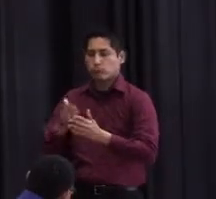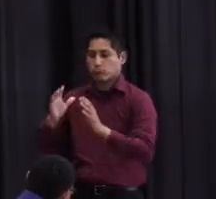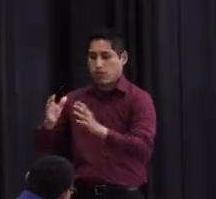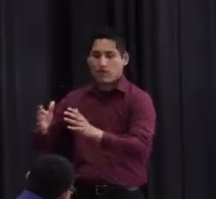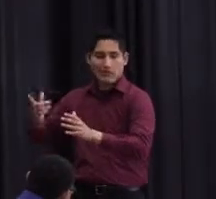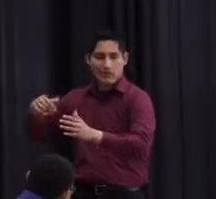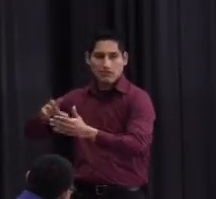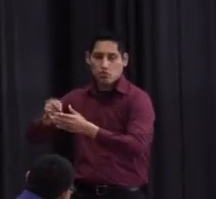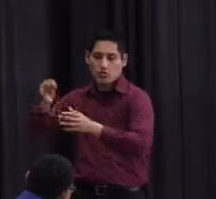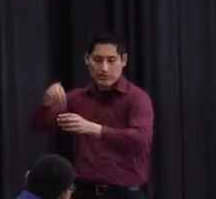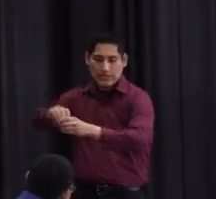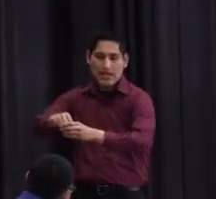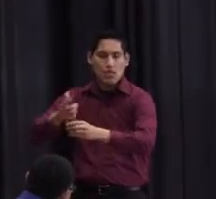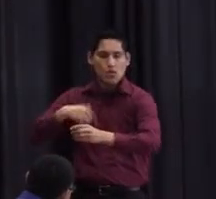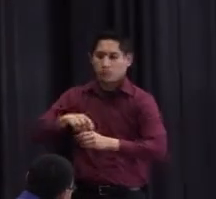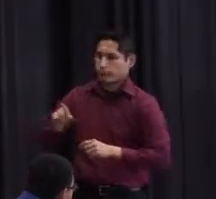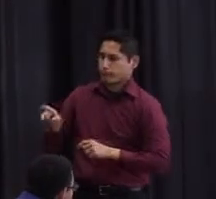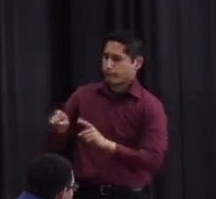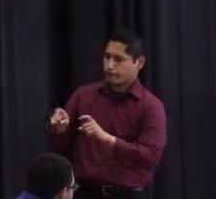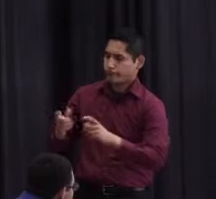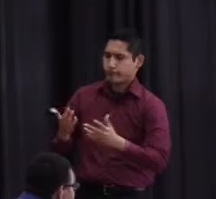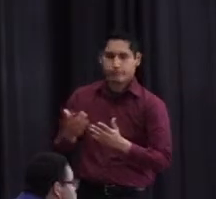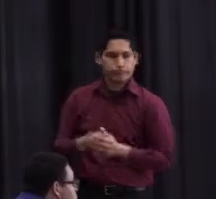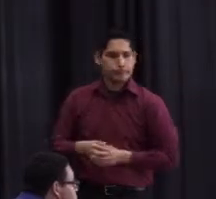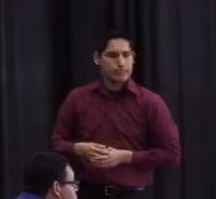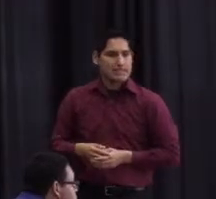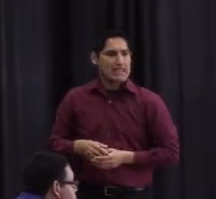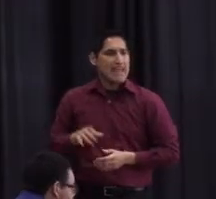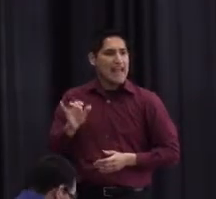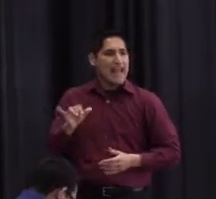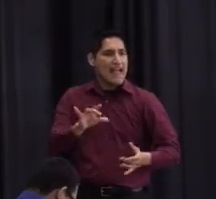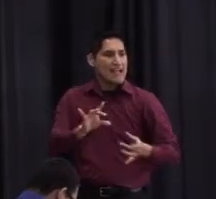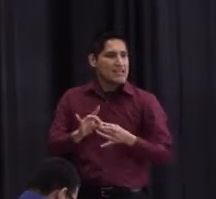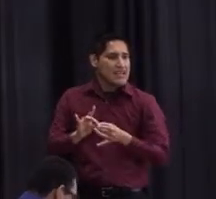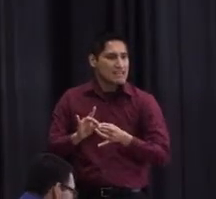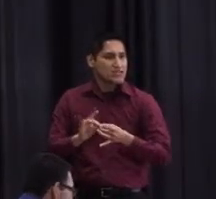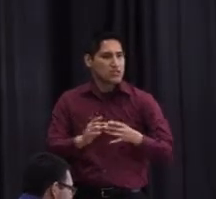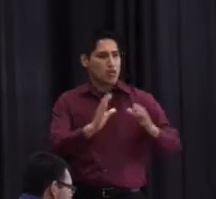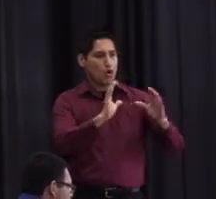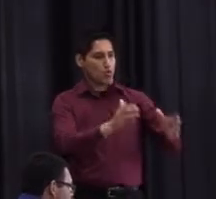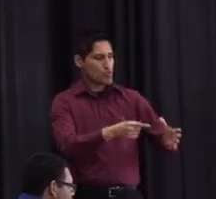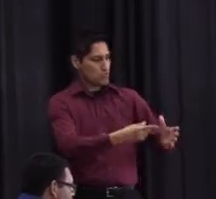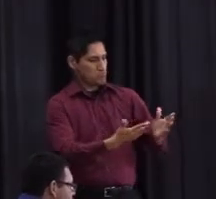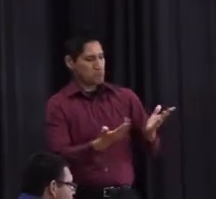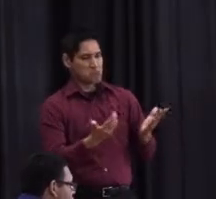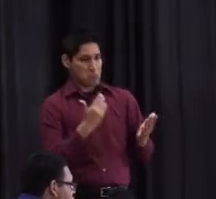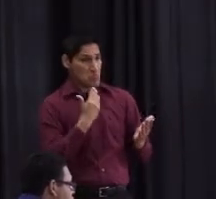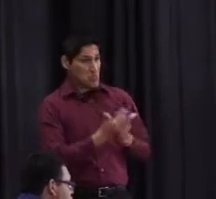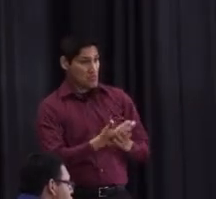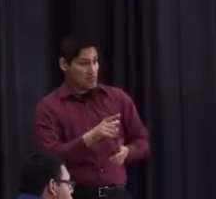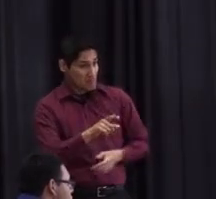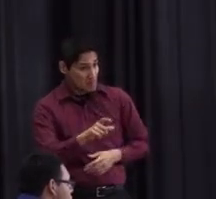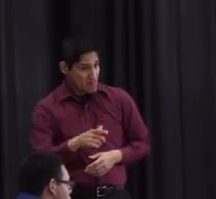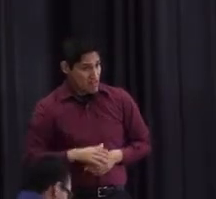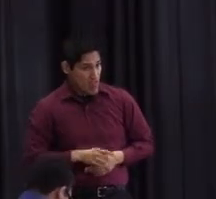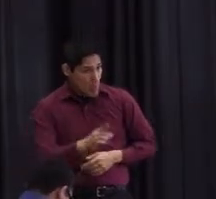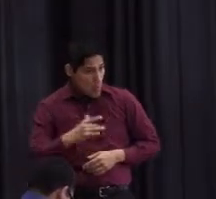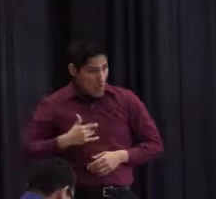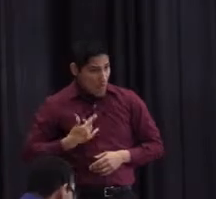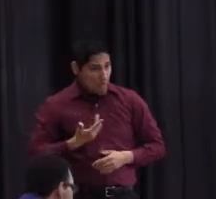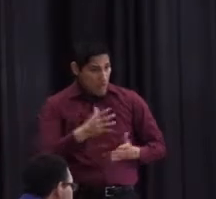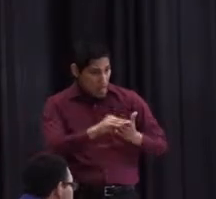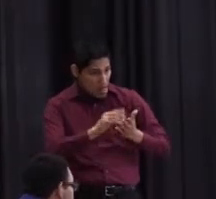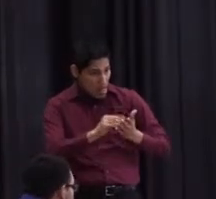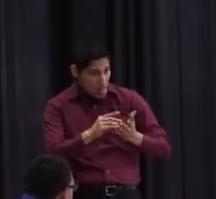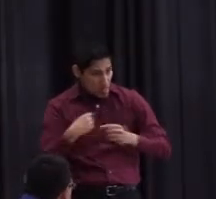courses, asking them about things related to course quality, the quality of their materials. Did they feel like they were